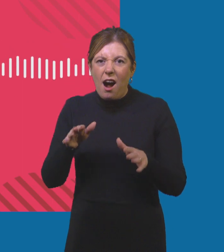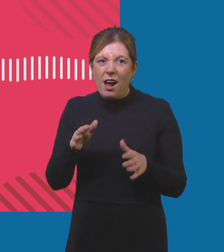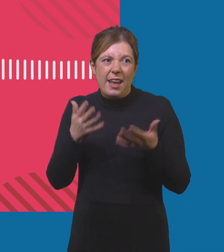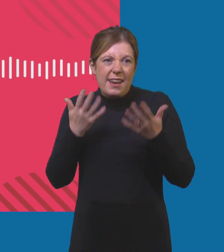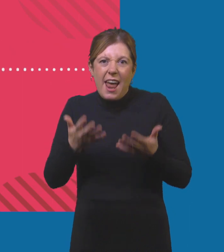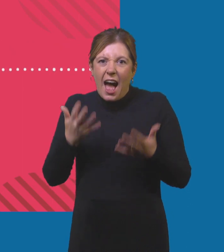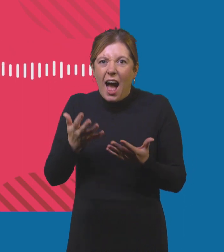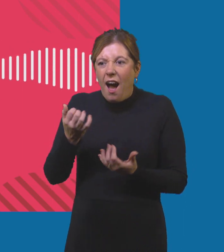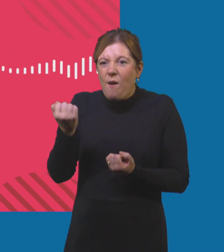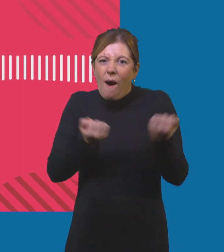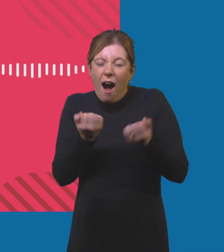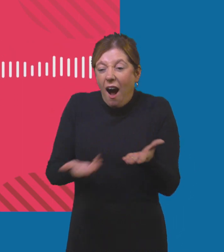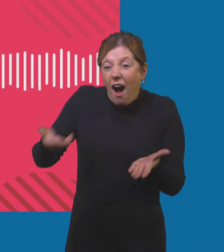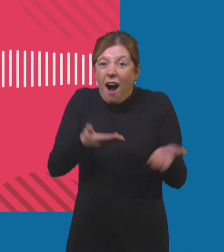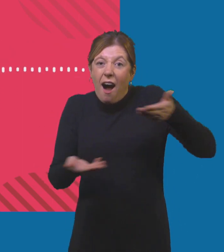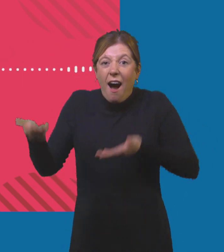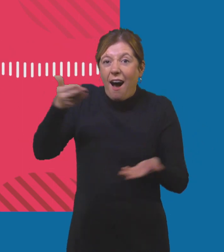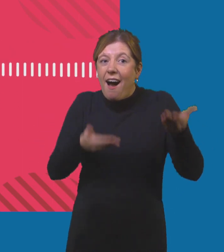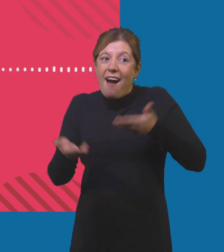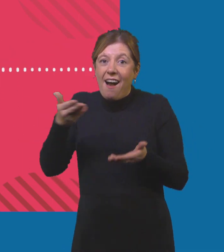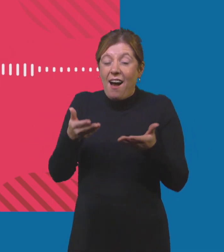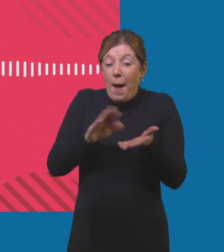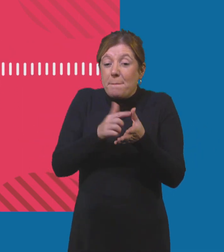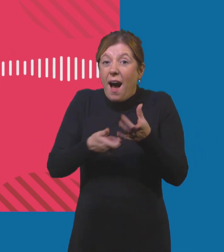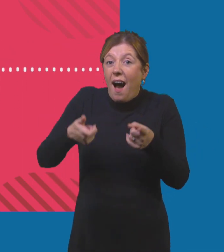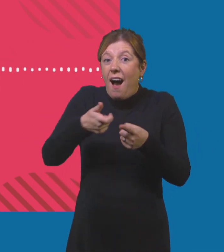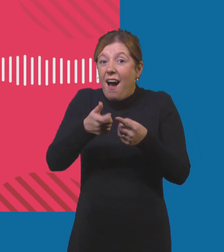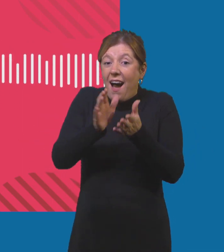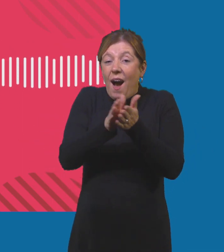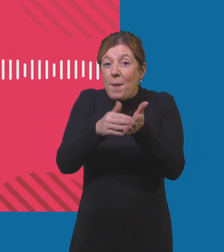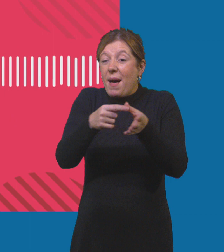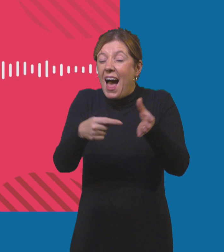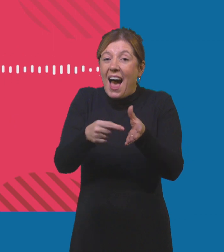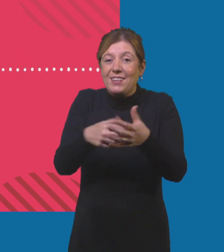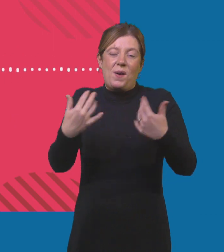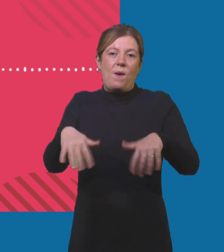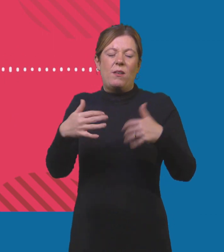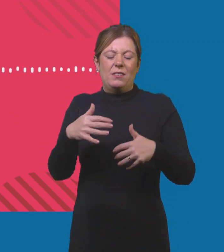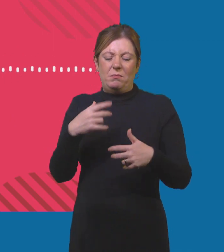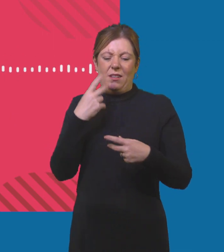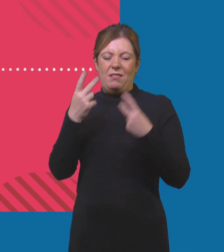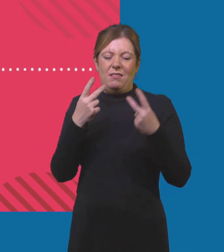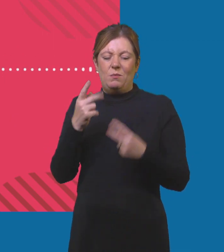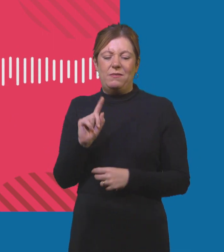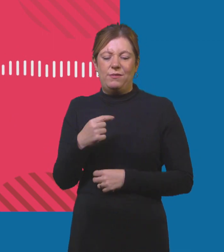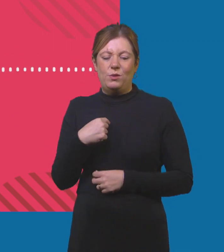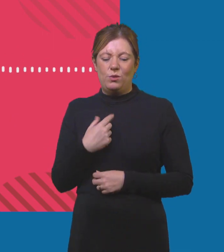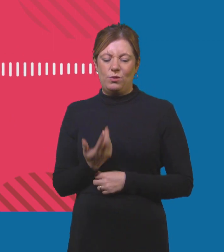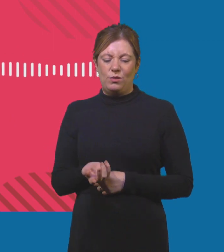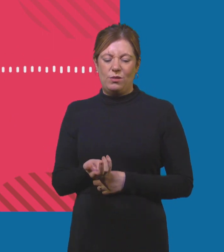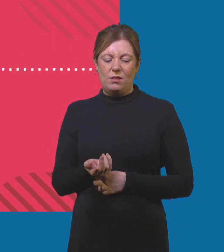Culture Women! It's Culture Women! Culture Women! Oh, I don't know where I'm going with this. Why am I